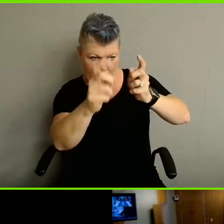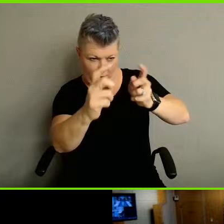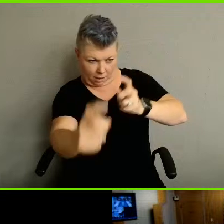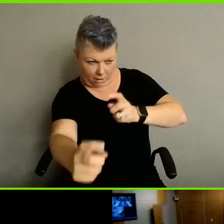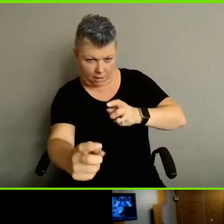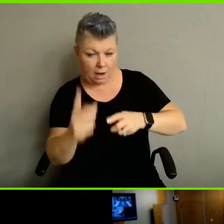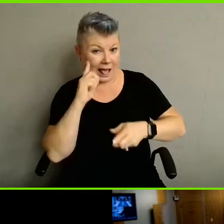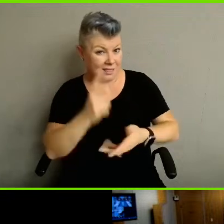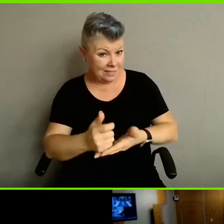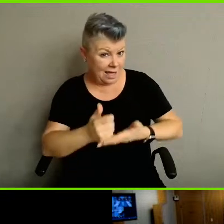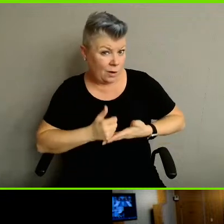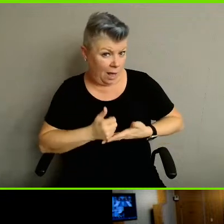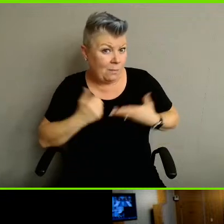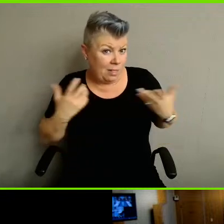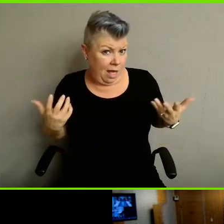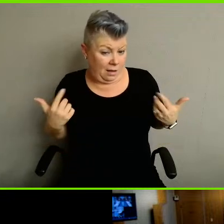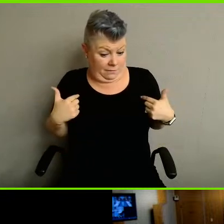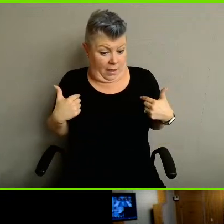I think that would help.